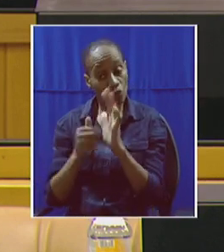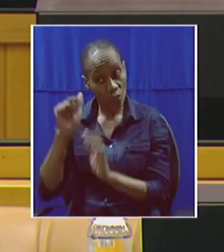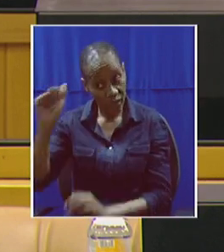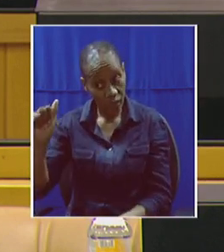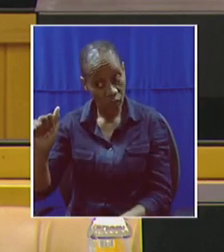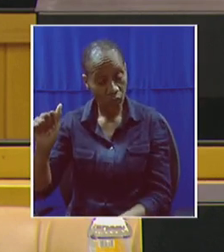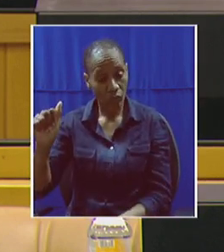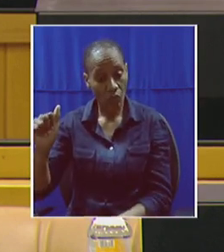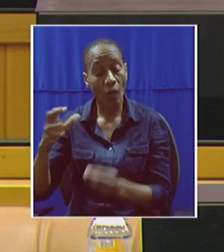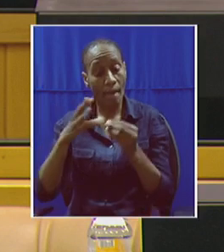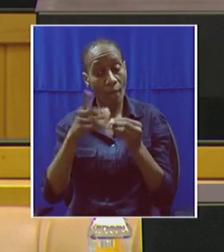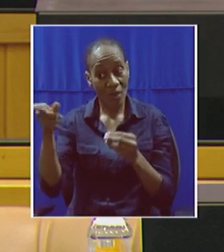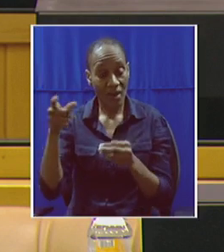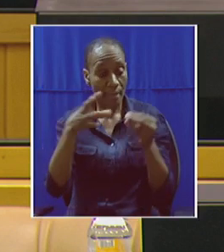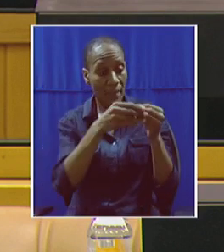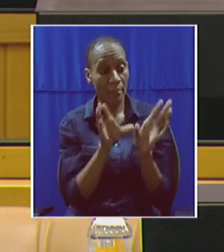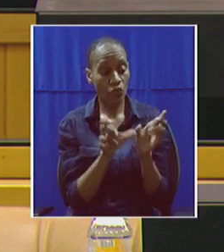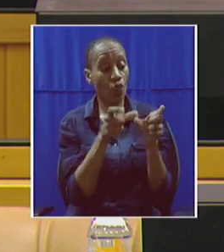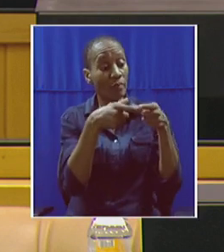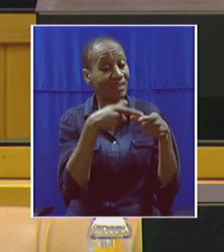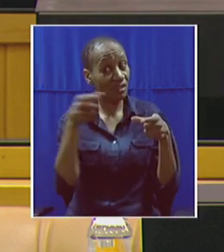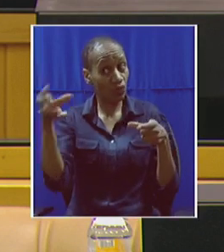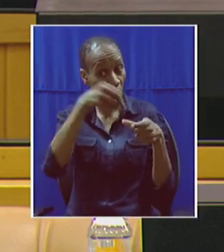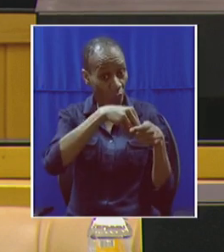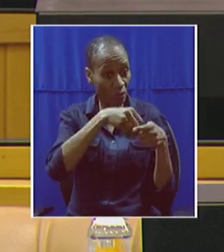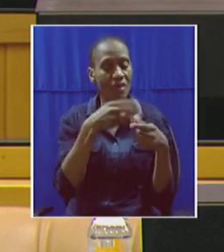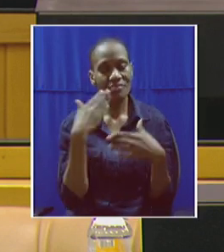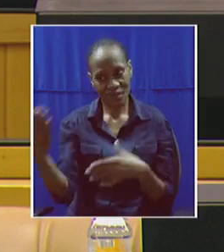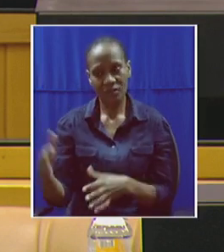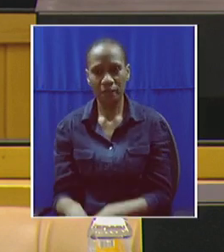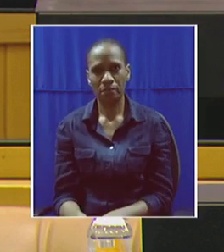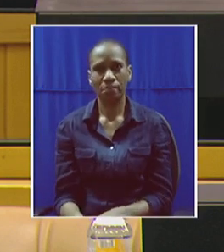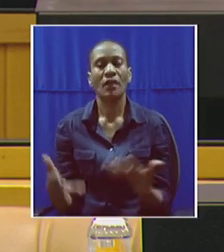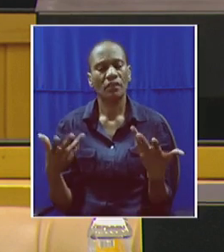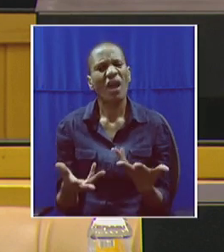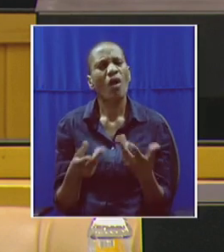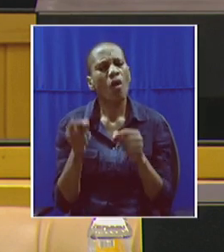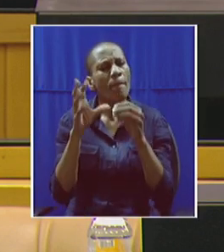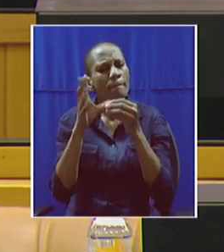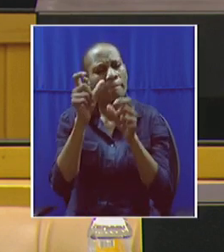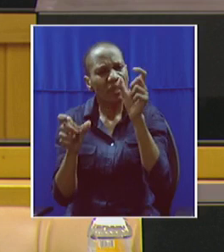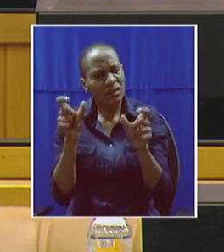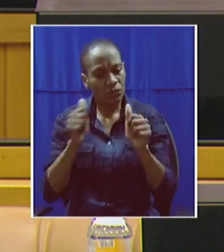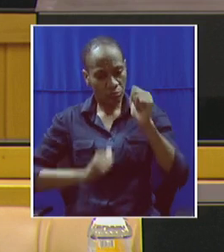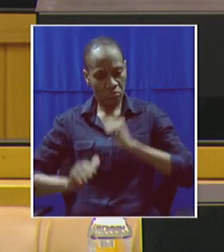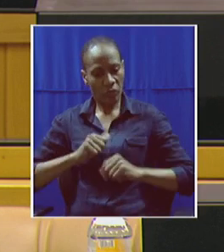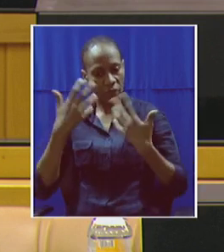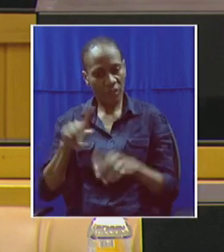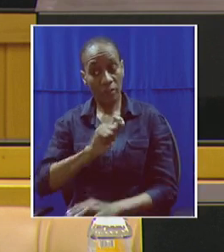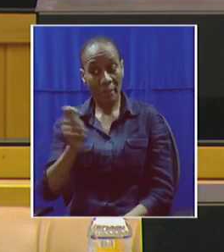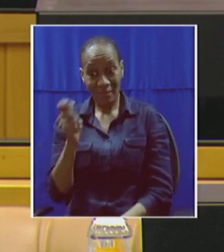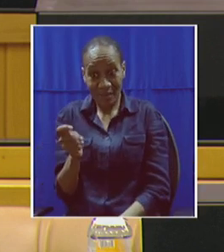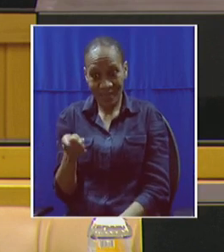an member of the committee the payment of royalties um it's an it's a thorny